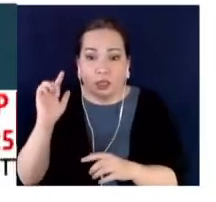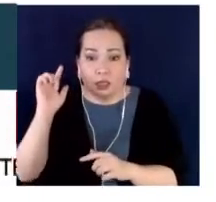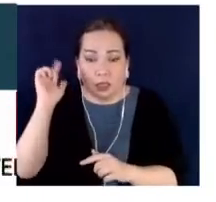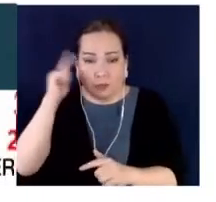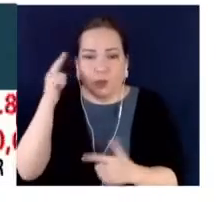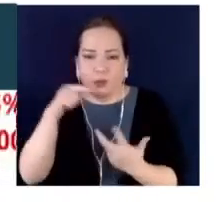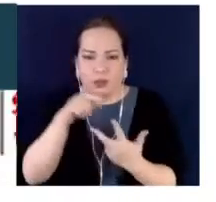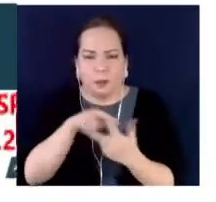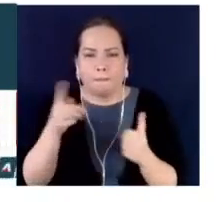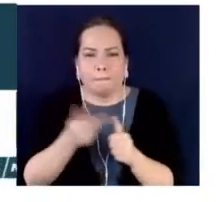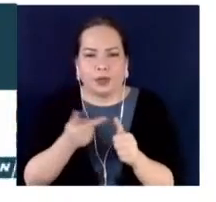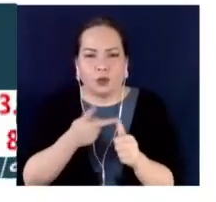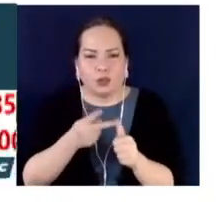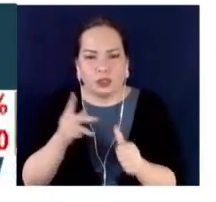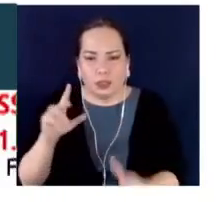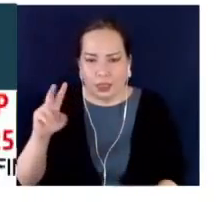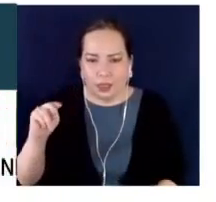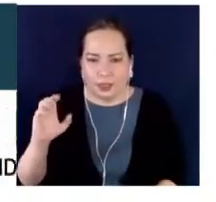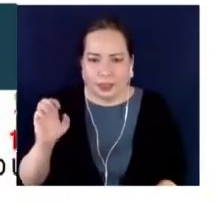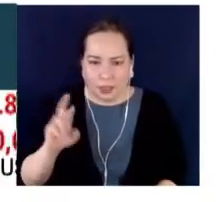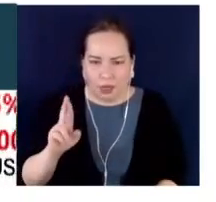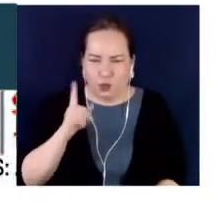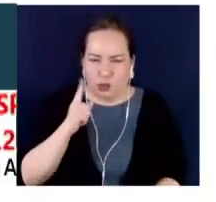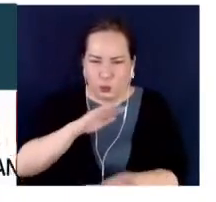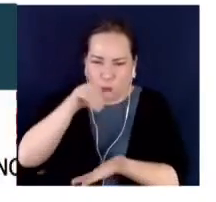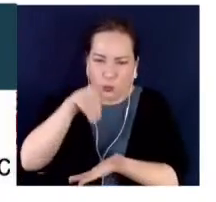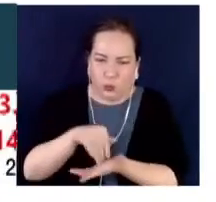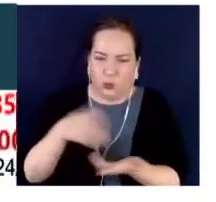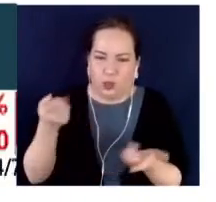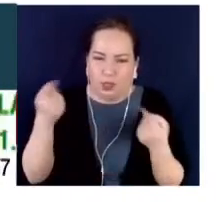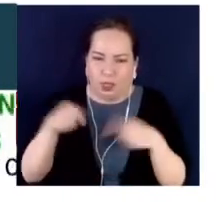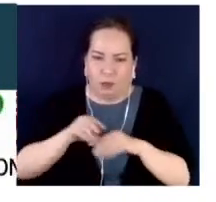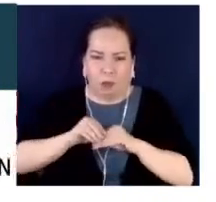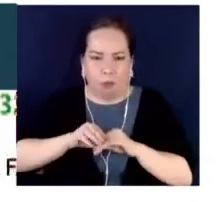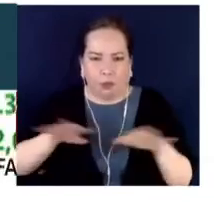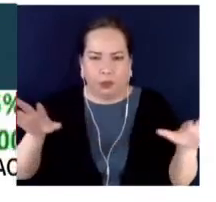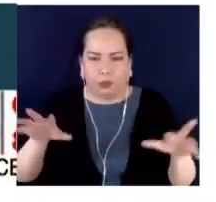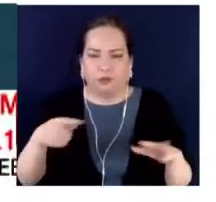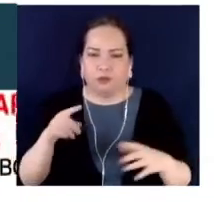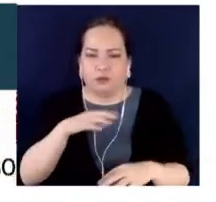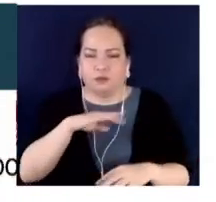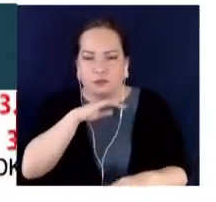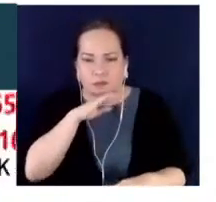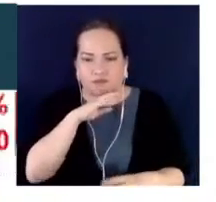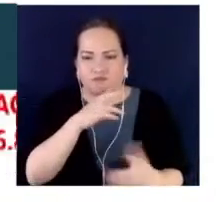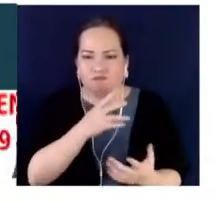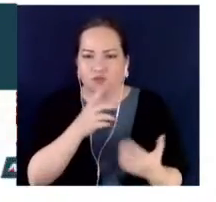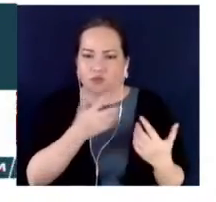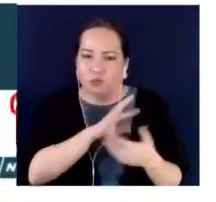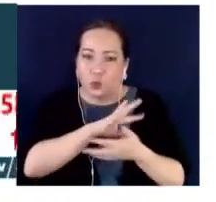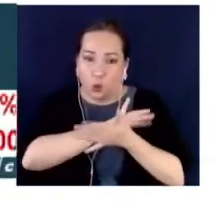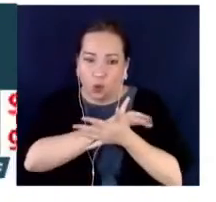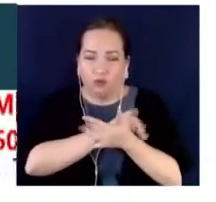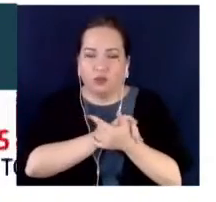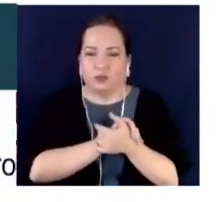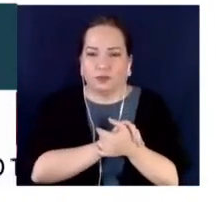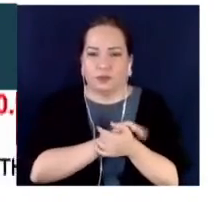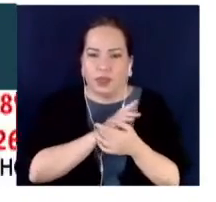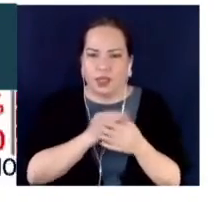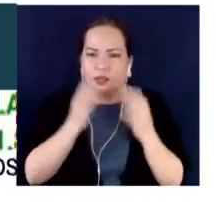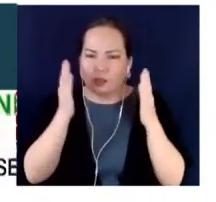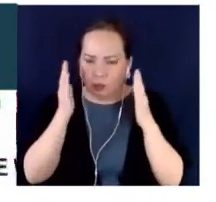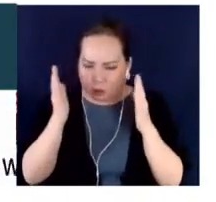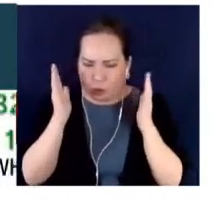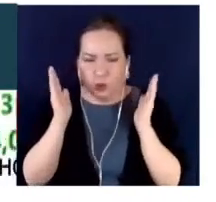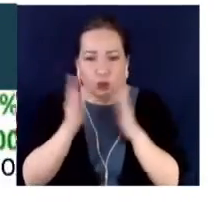to the National Capital Region, which is the epicenter of the infection of the virus. And please focus on the micro and small,